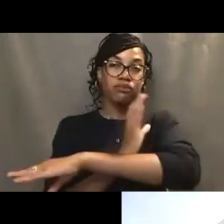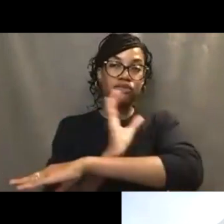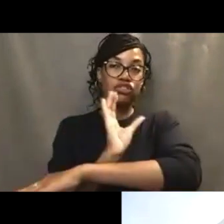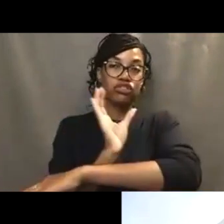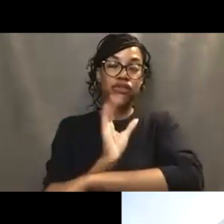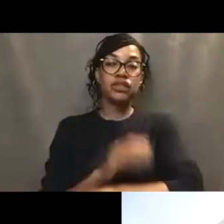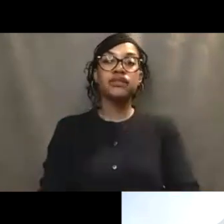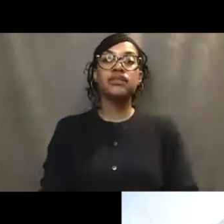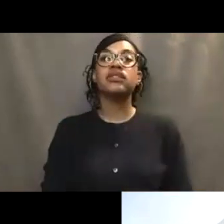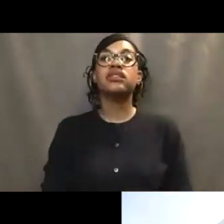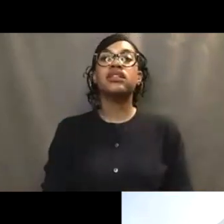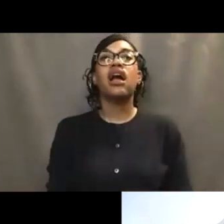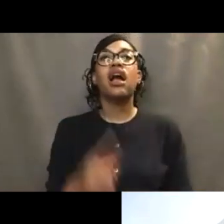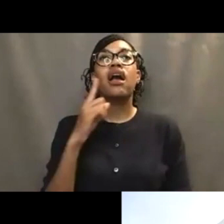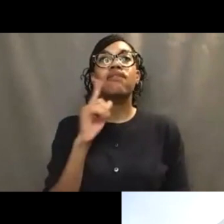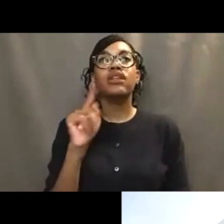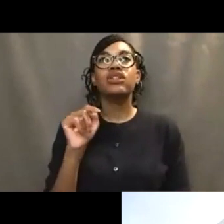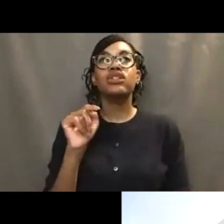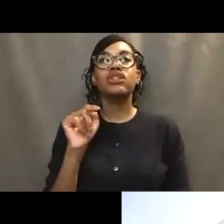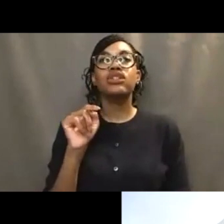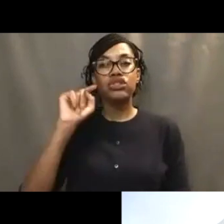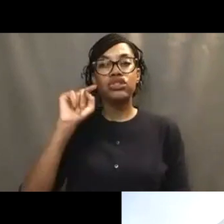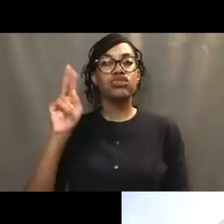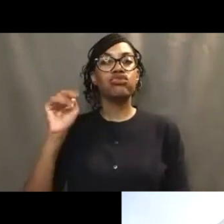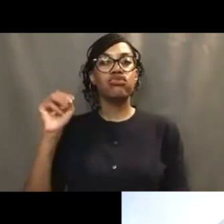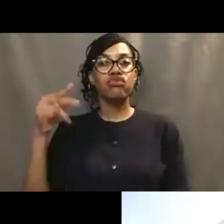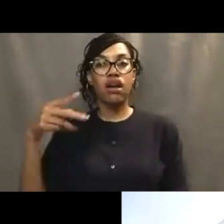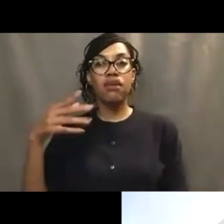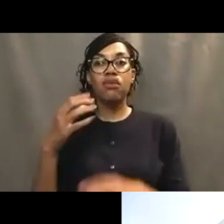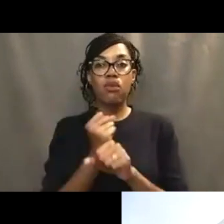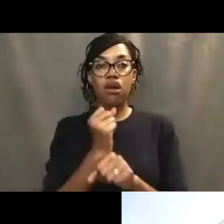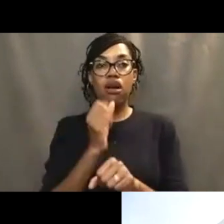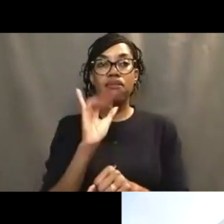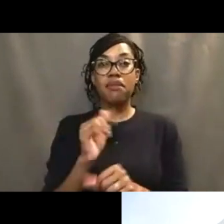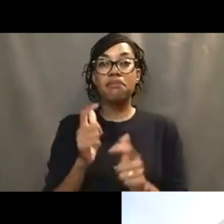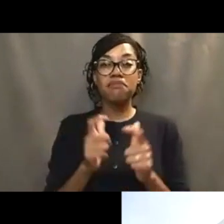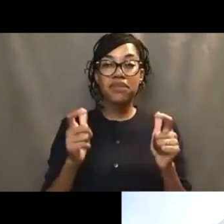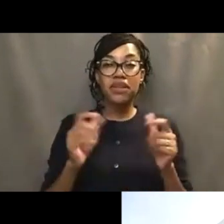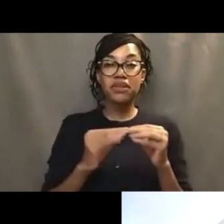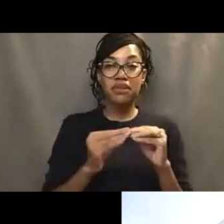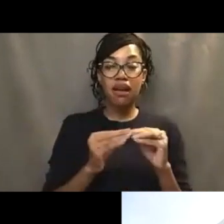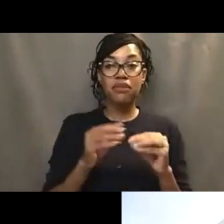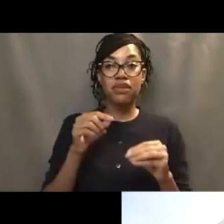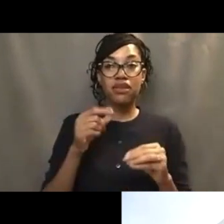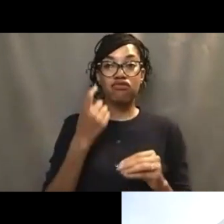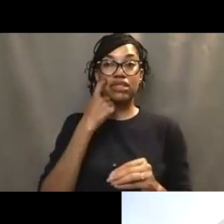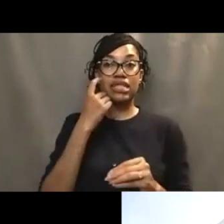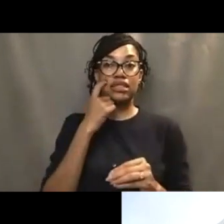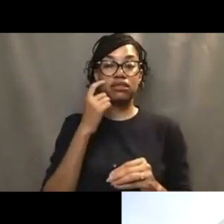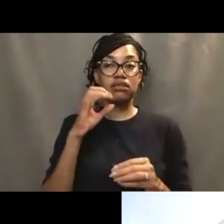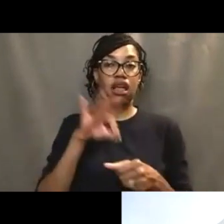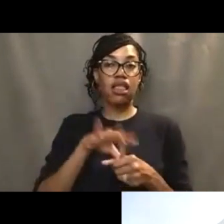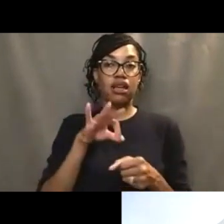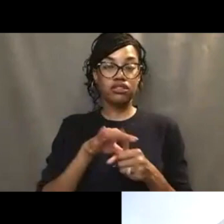bigger margin the second time than he did even the first time here in this last election. So our state